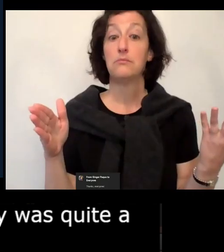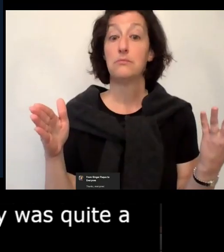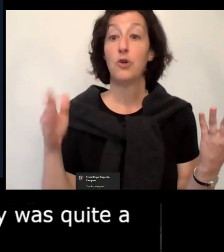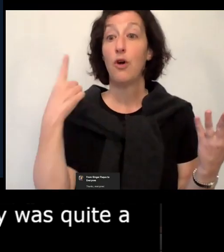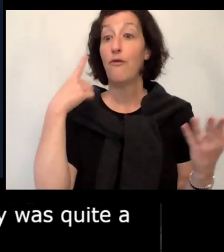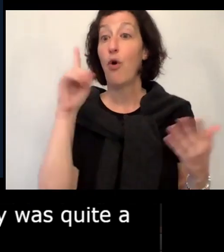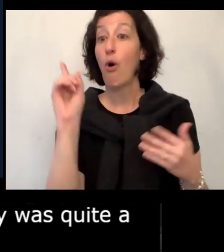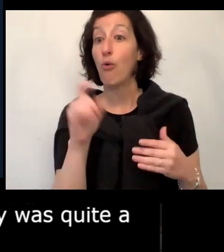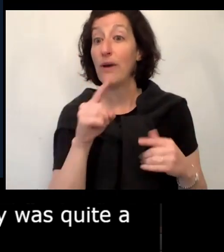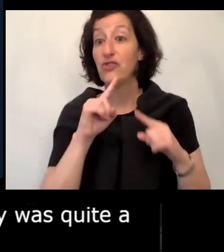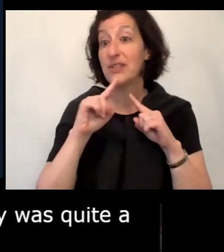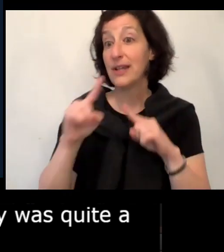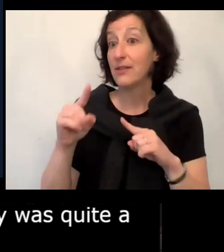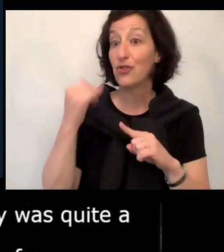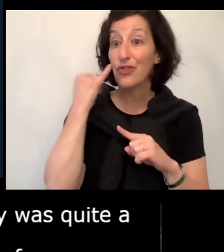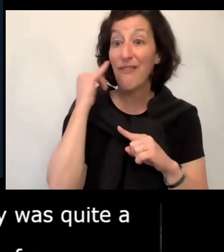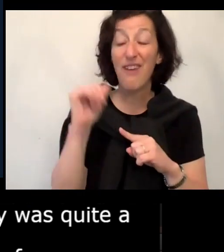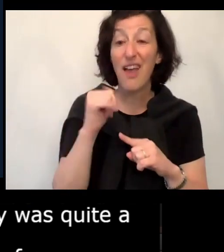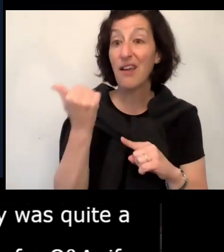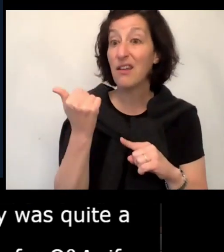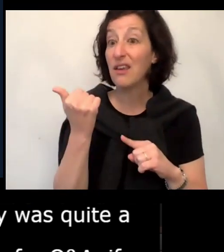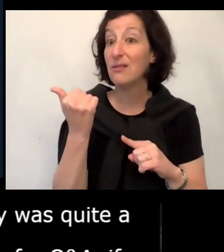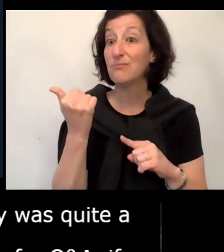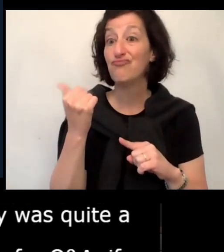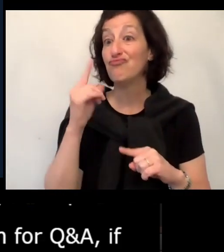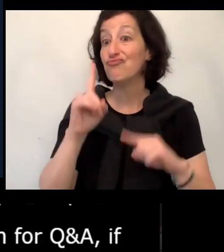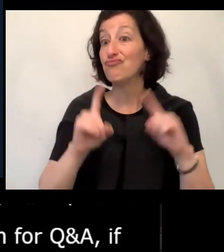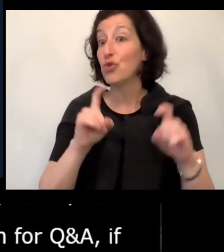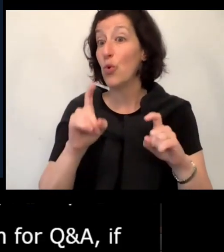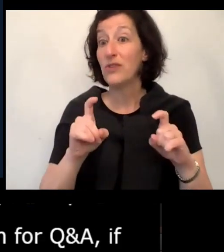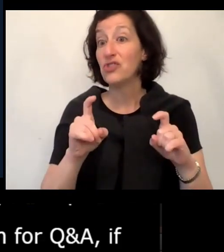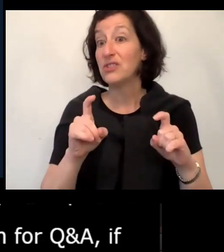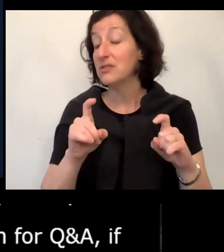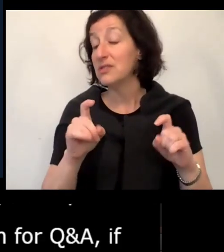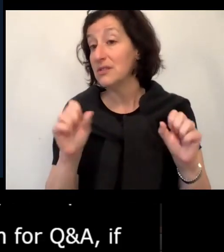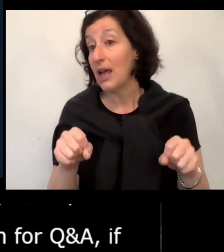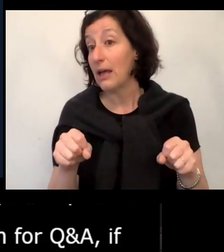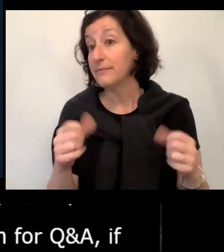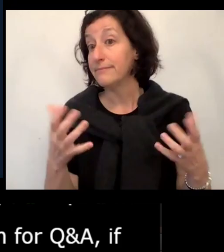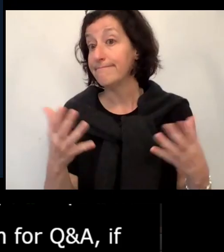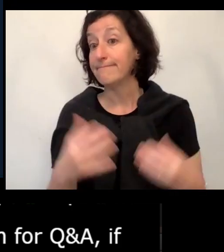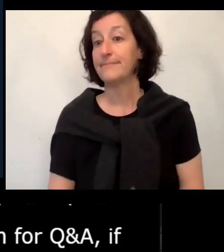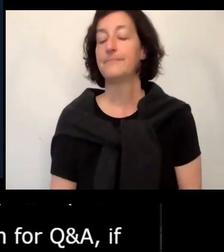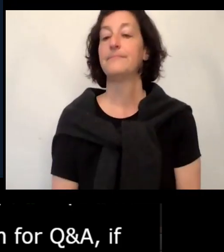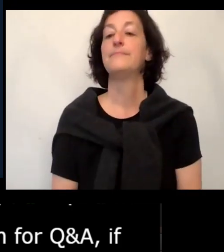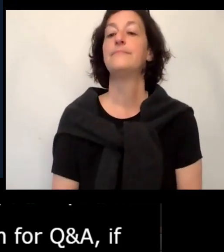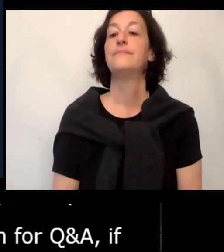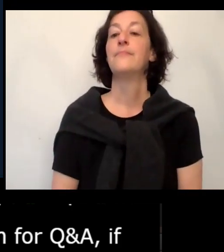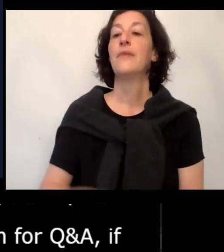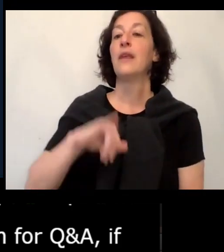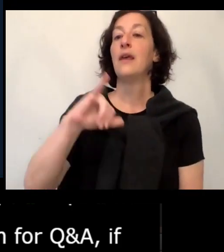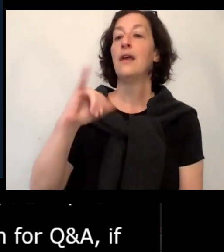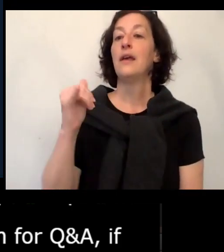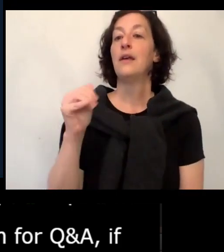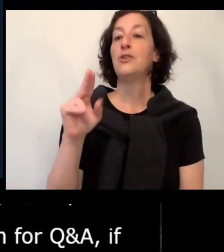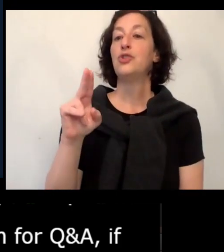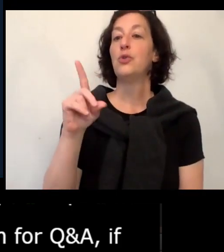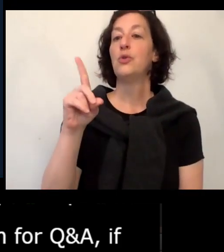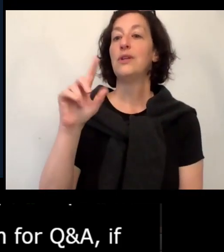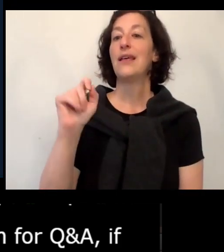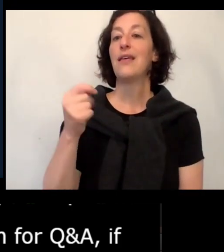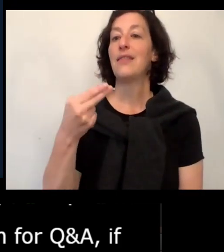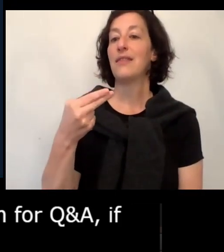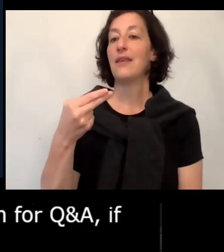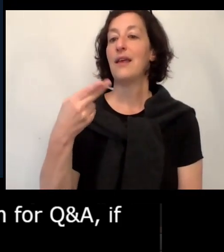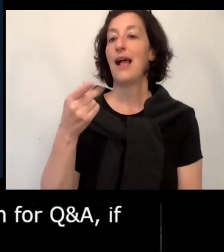Q&A if we have Q&A capacities. Yeah, thank Greg. This is Judith Hallerstein